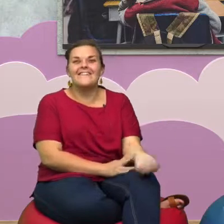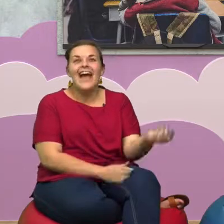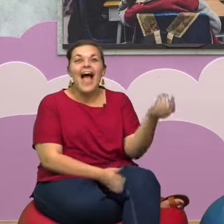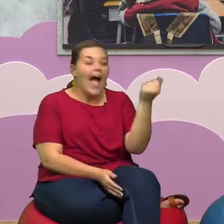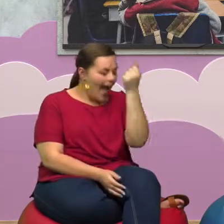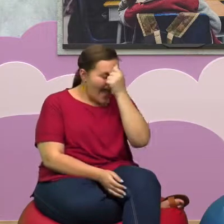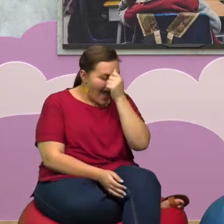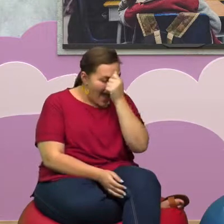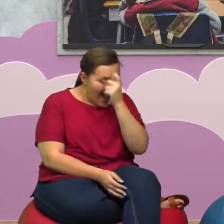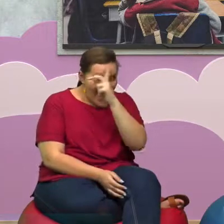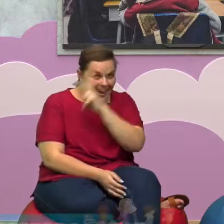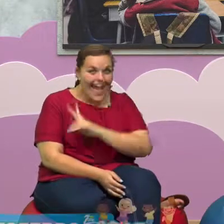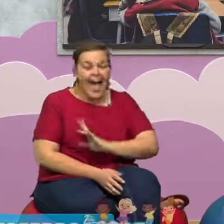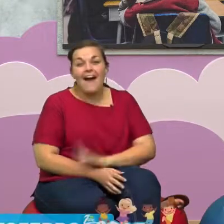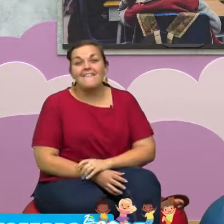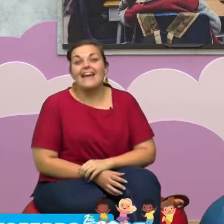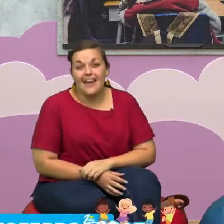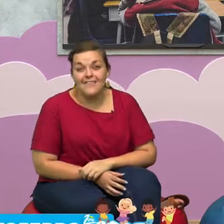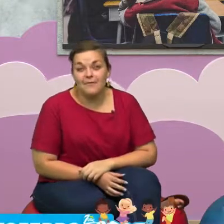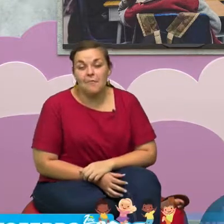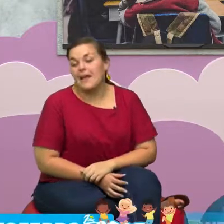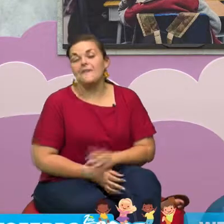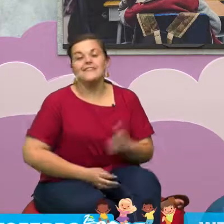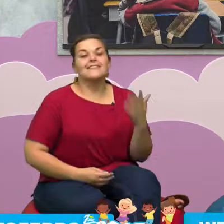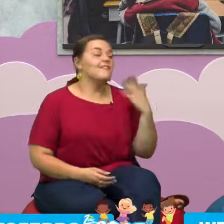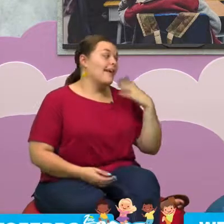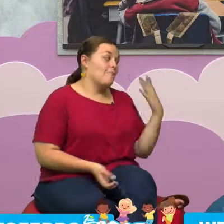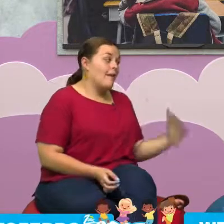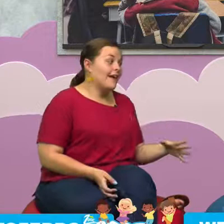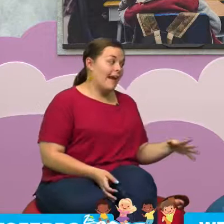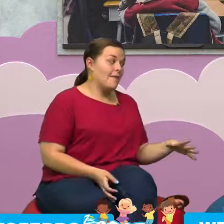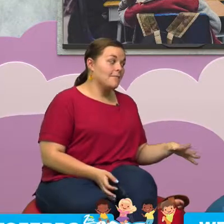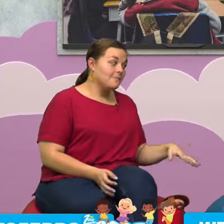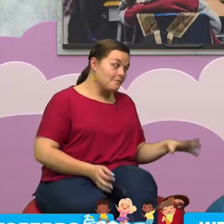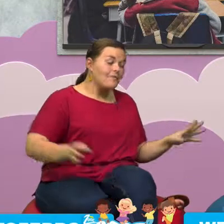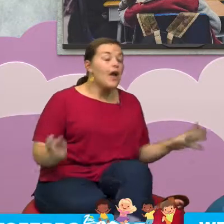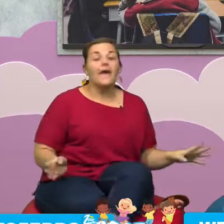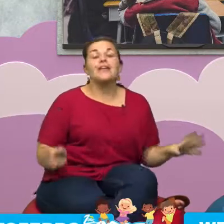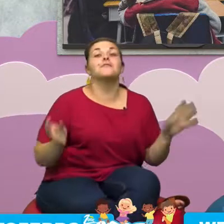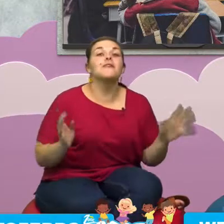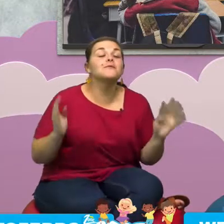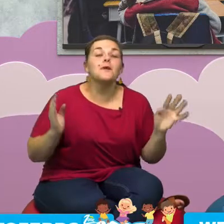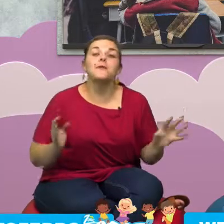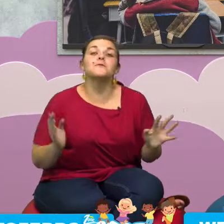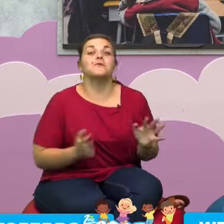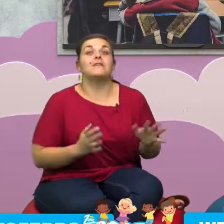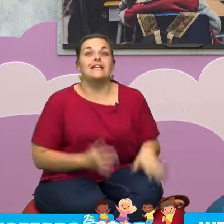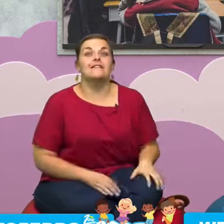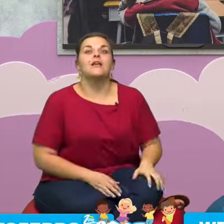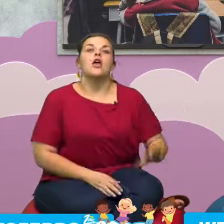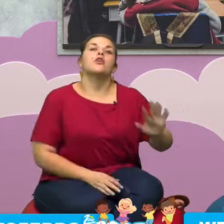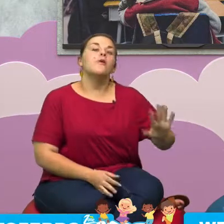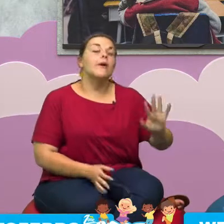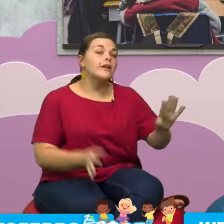sleeve, I have a game that we'll be playing, which is kind of like a mind game. Okay, so friends, what I want us to do